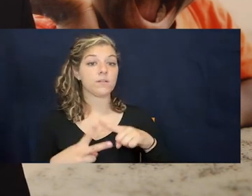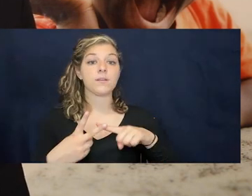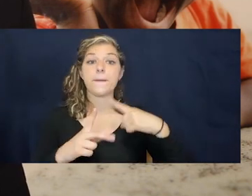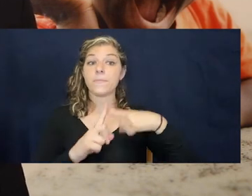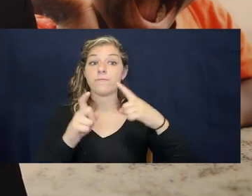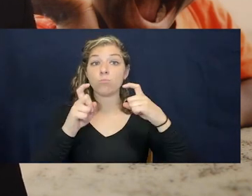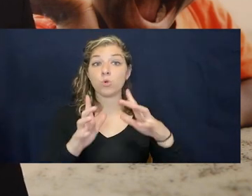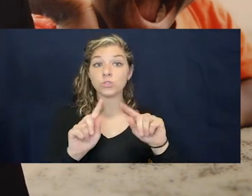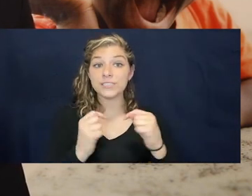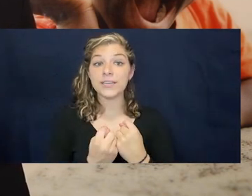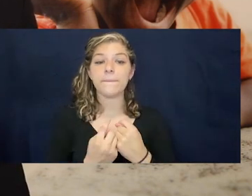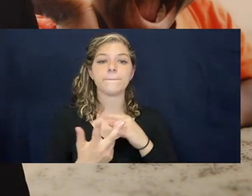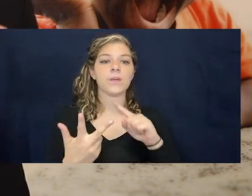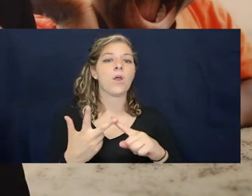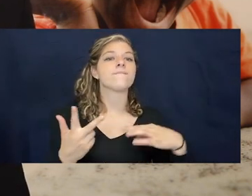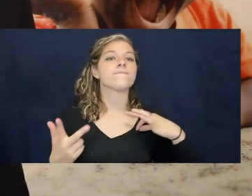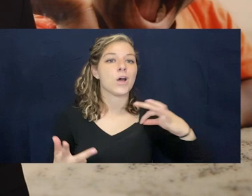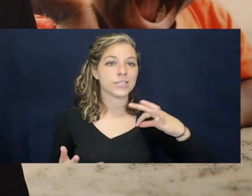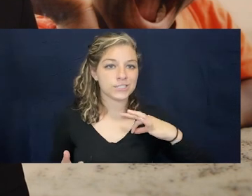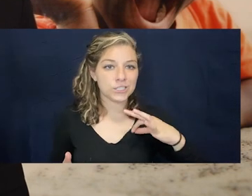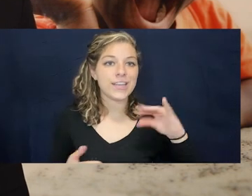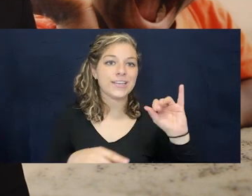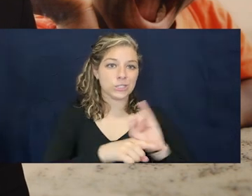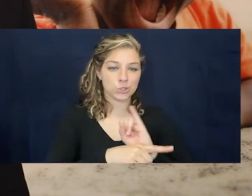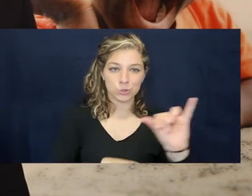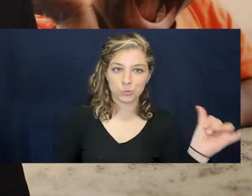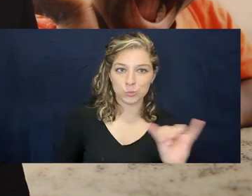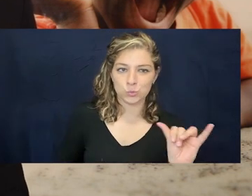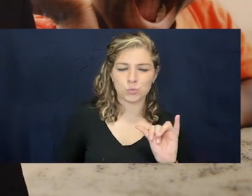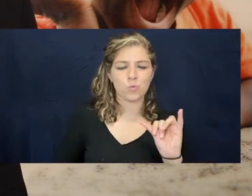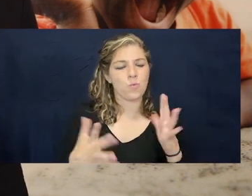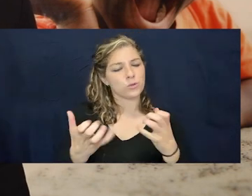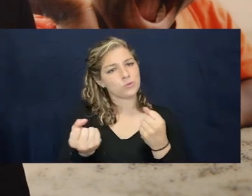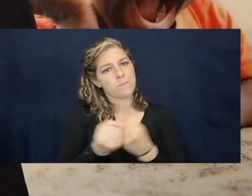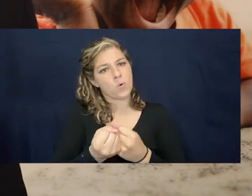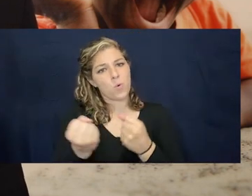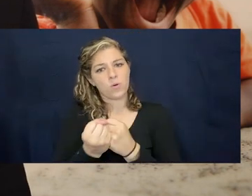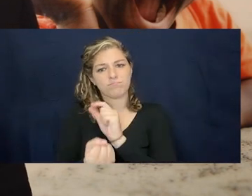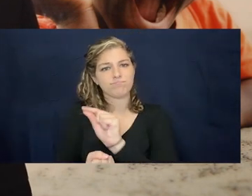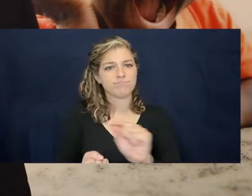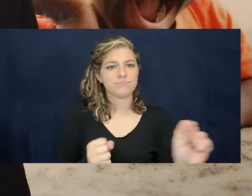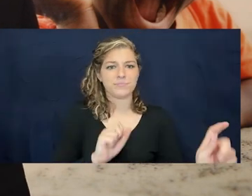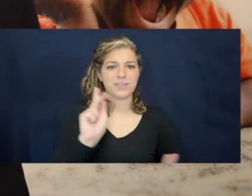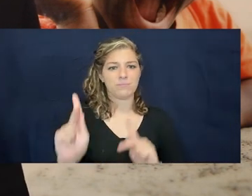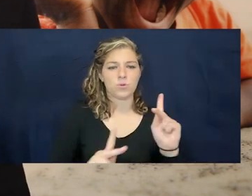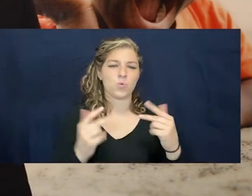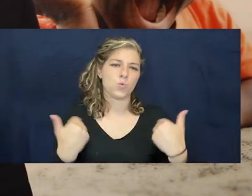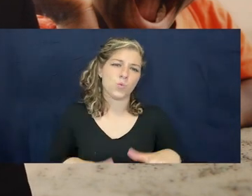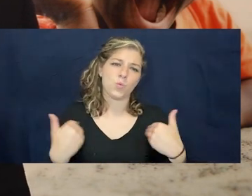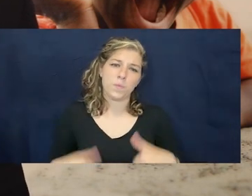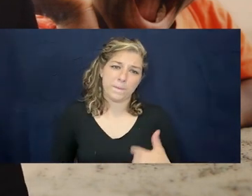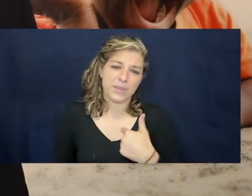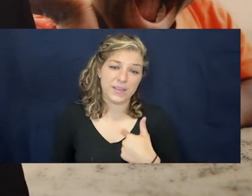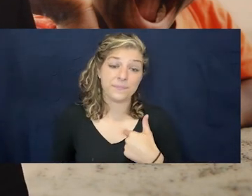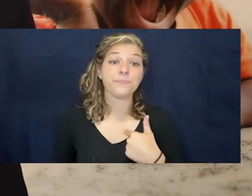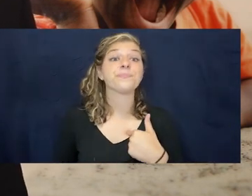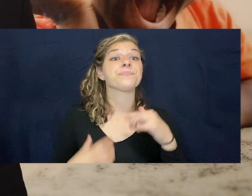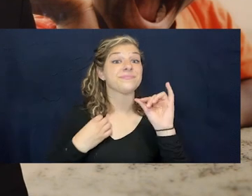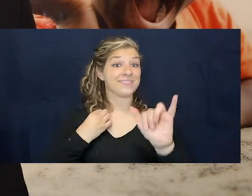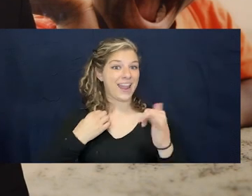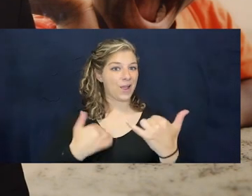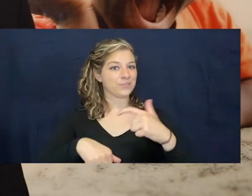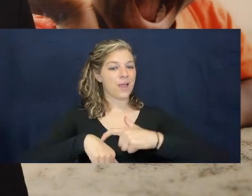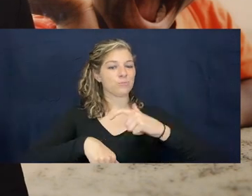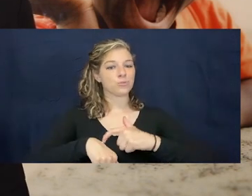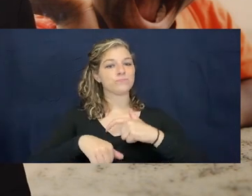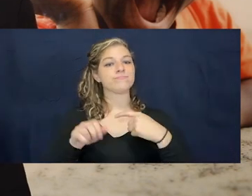our positive exposure team, and our volunteers and interns. What a support these pillars of strength have been. And with that in